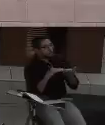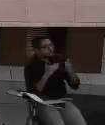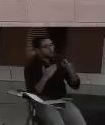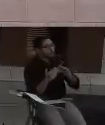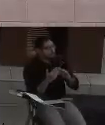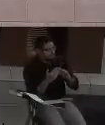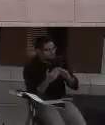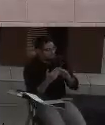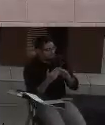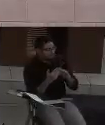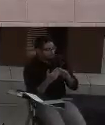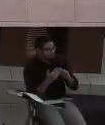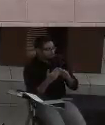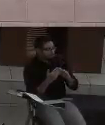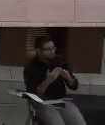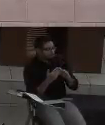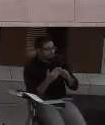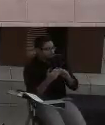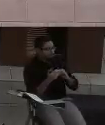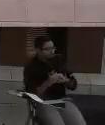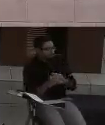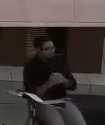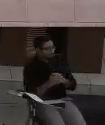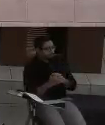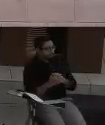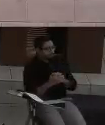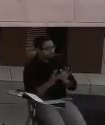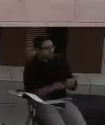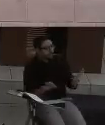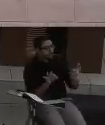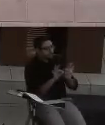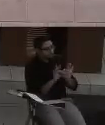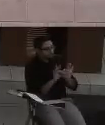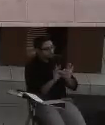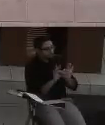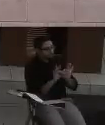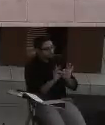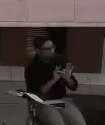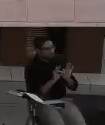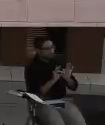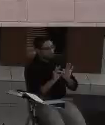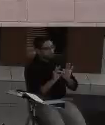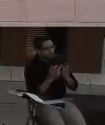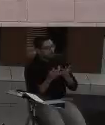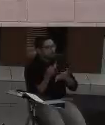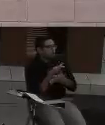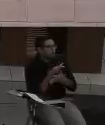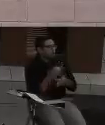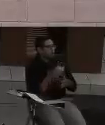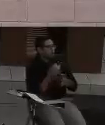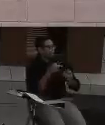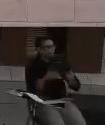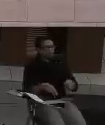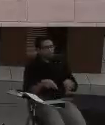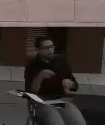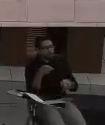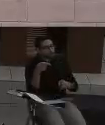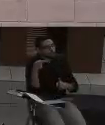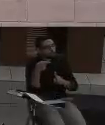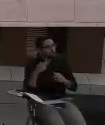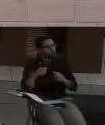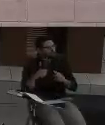is filled with people who think of others first. That is a form of perfection. God's community is filled